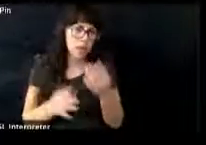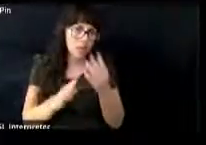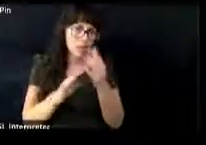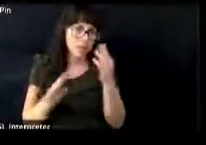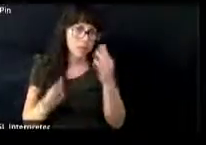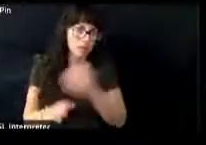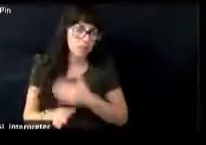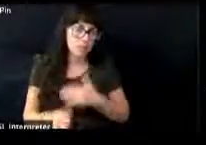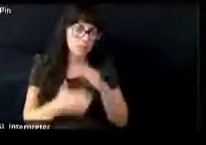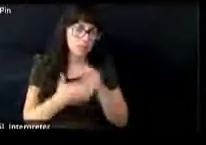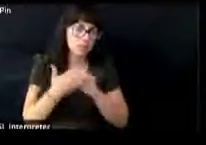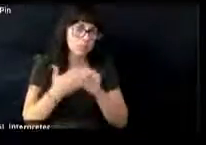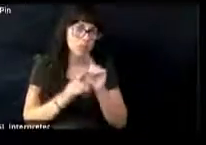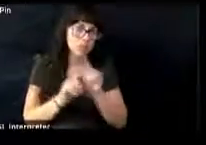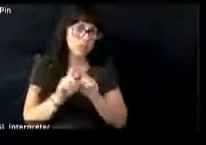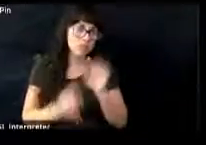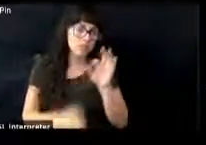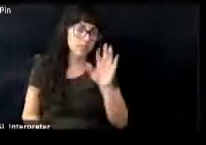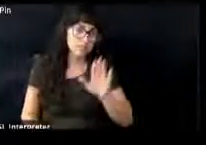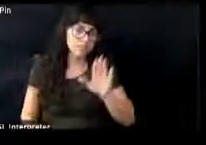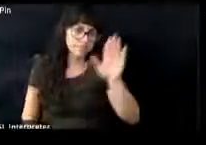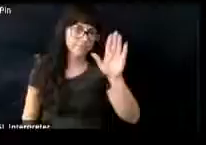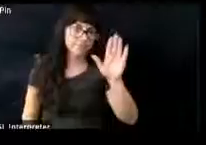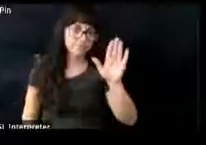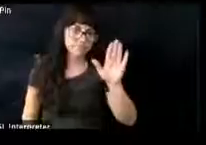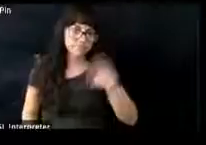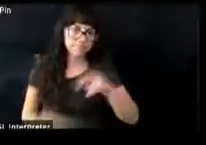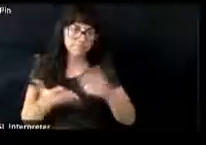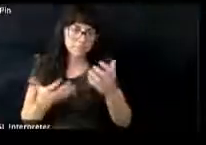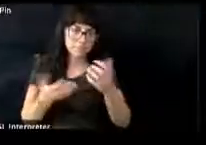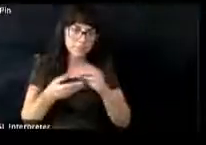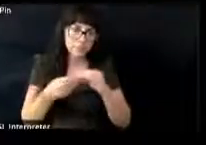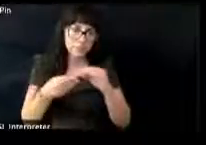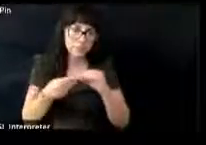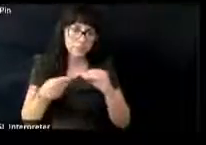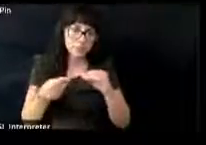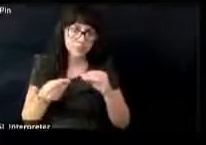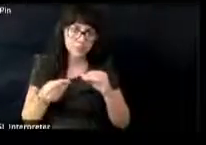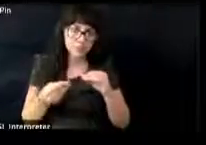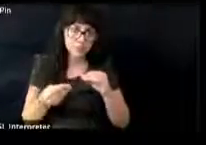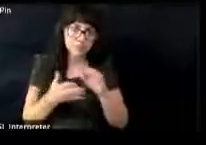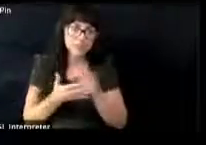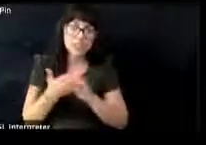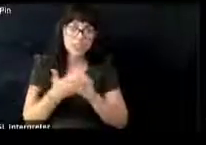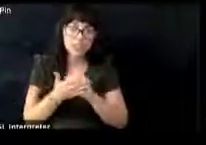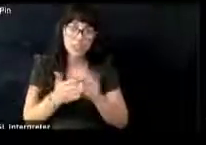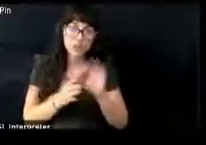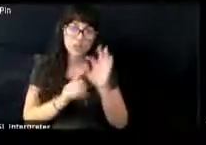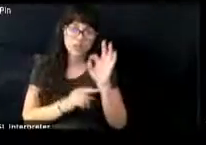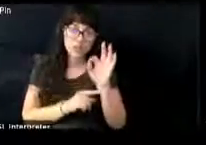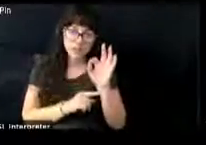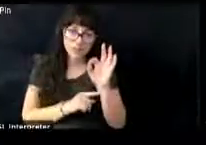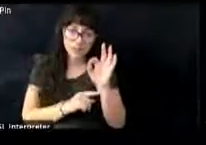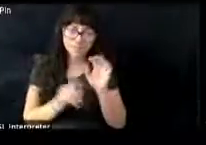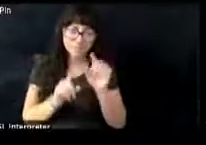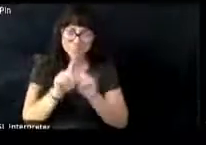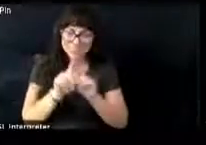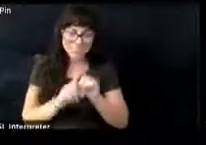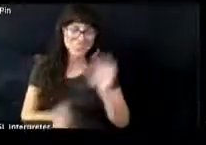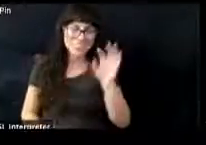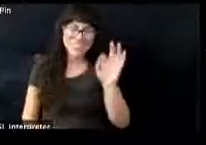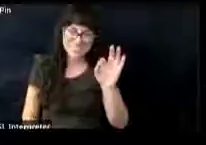press *9 to raise your hand indicating you wish to comment. Again, please press *9 to raise your hand indicating you wish to